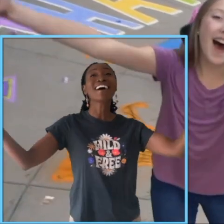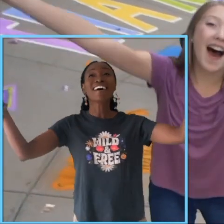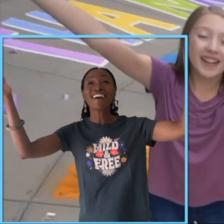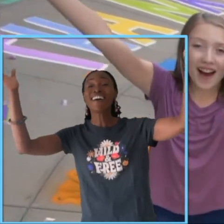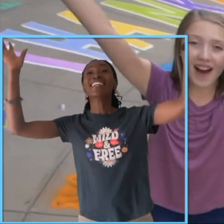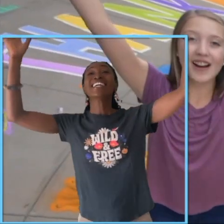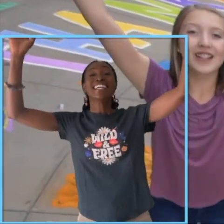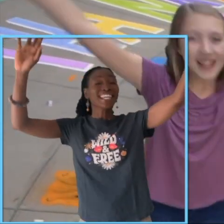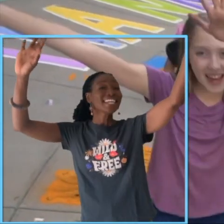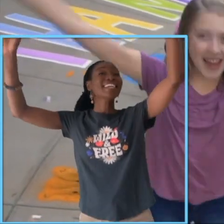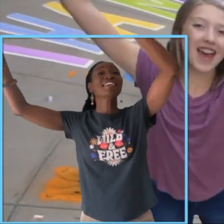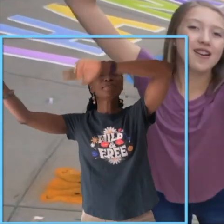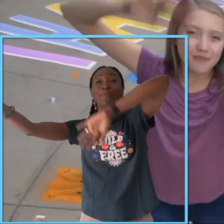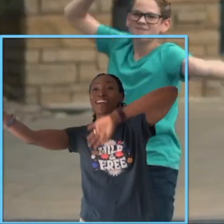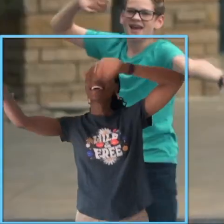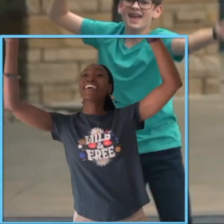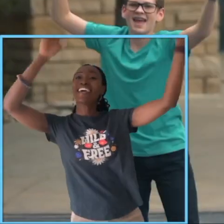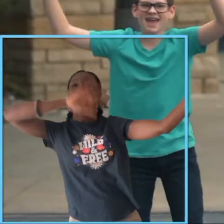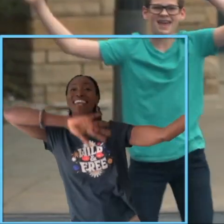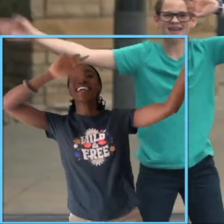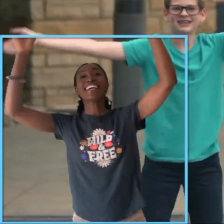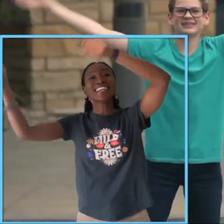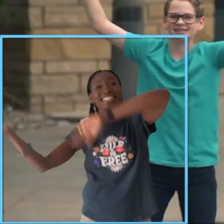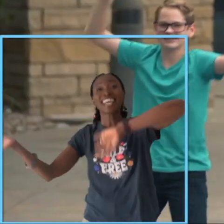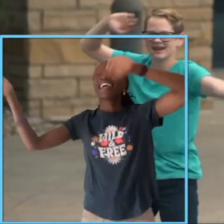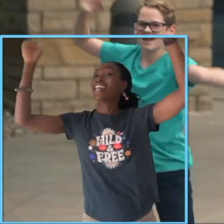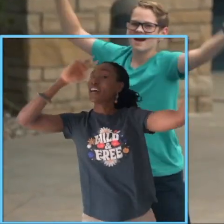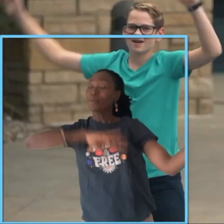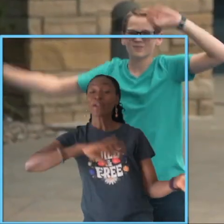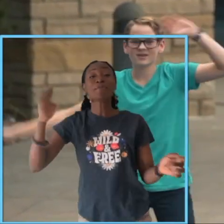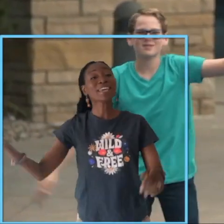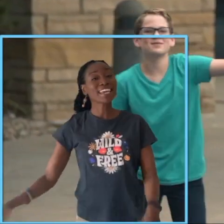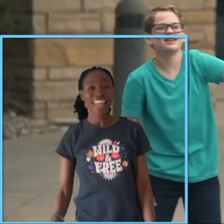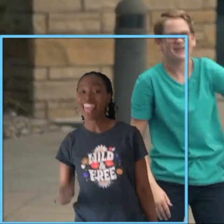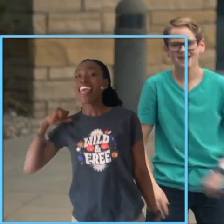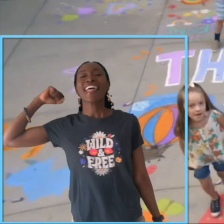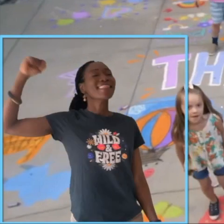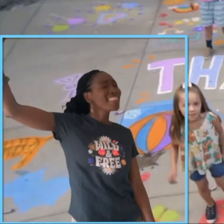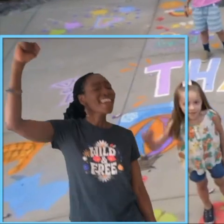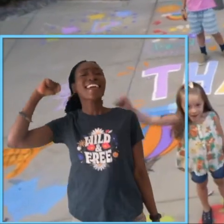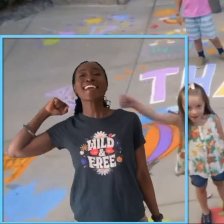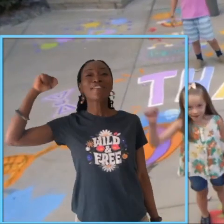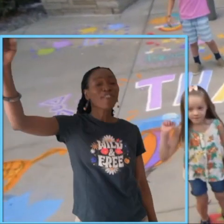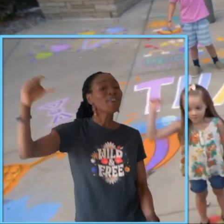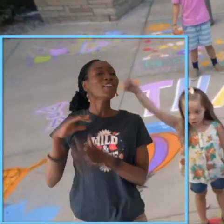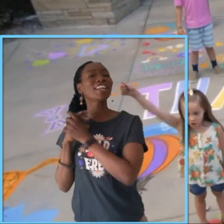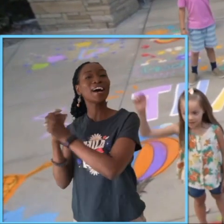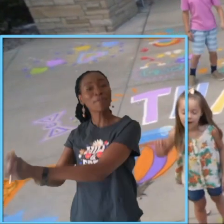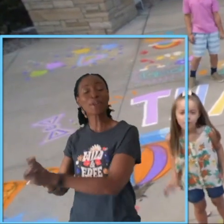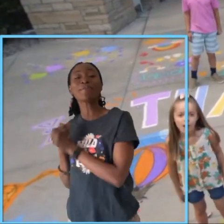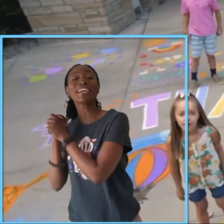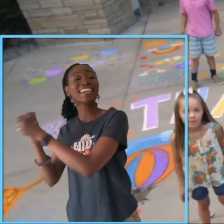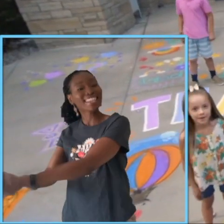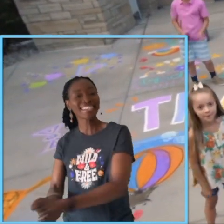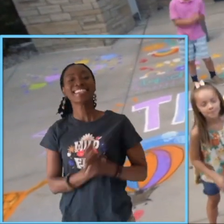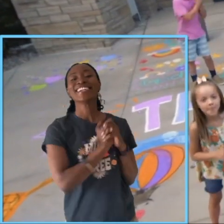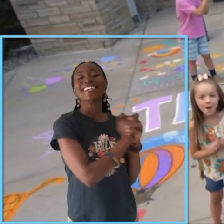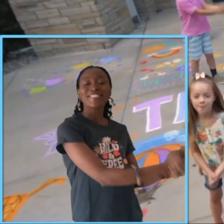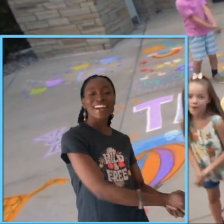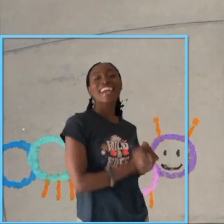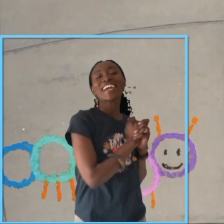lift my heart in praise. And I want to be thankful. I want to